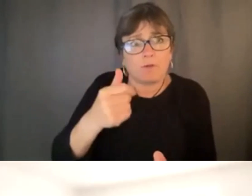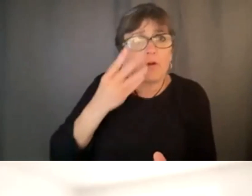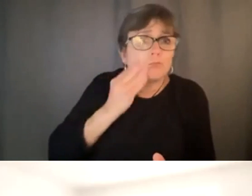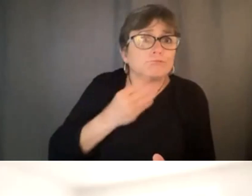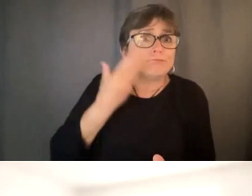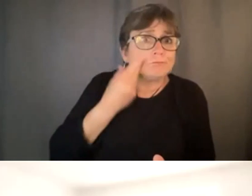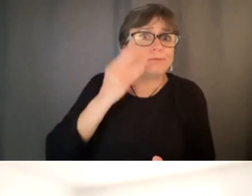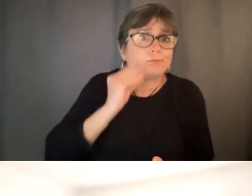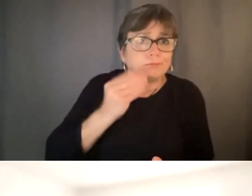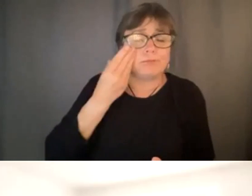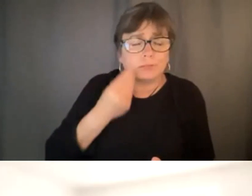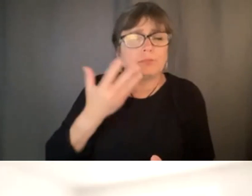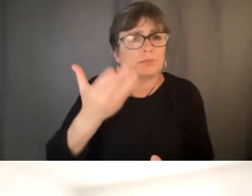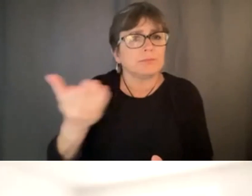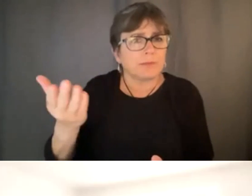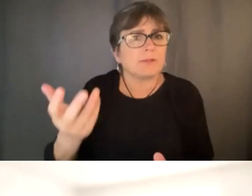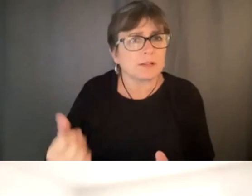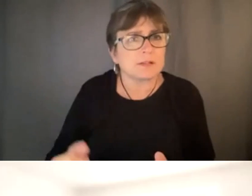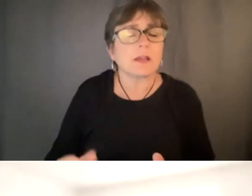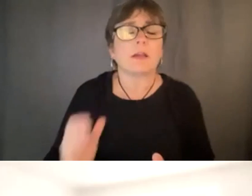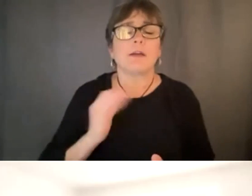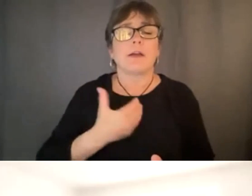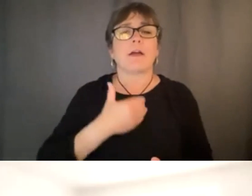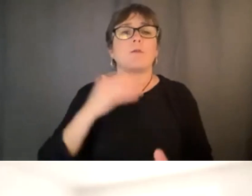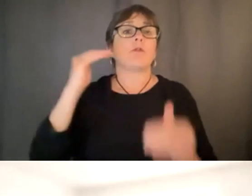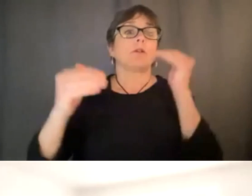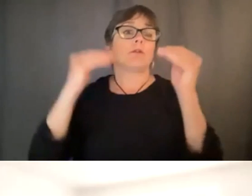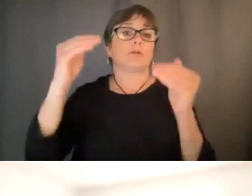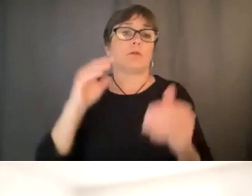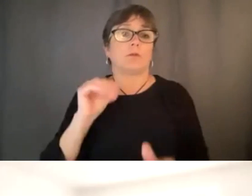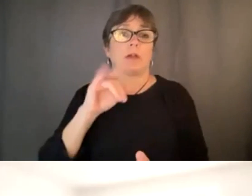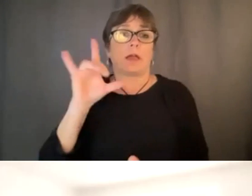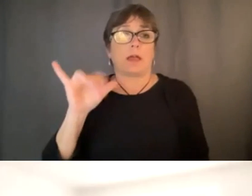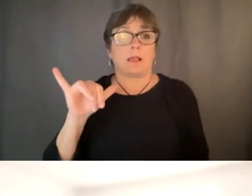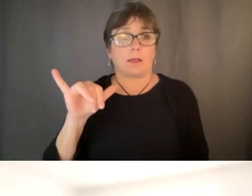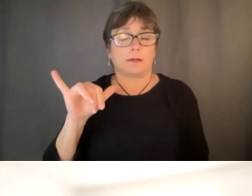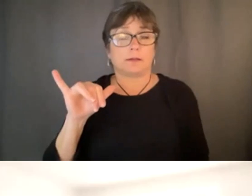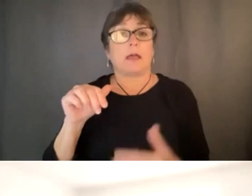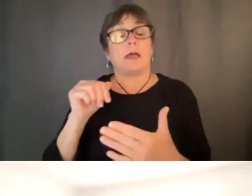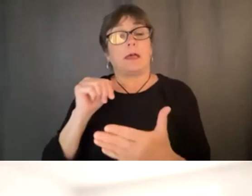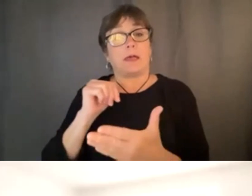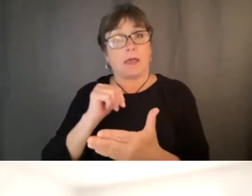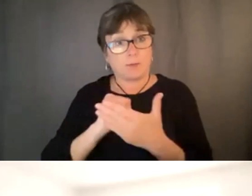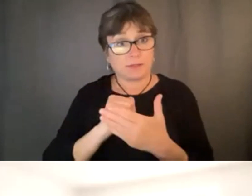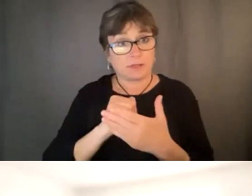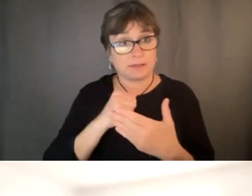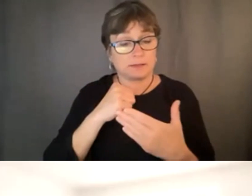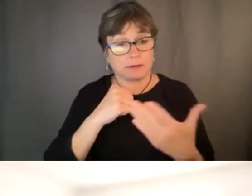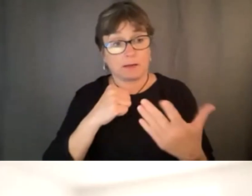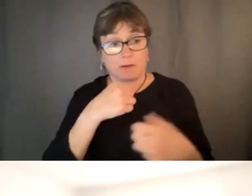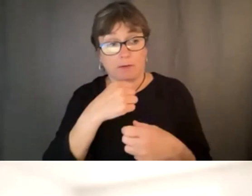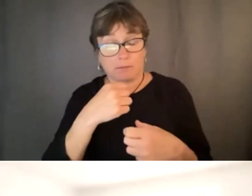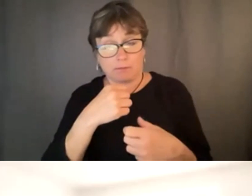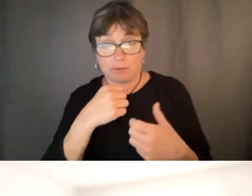And our adult allies give us the ability to make decisions and take risks that were